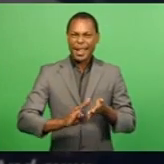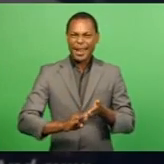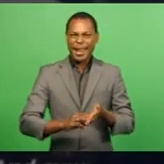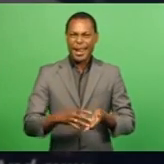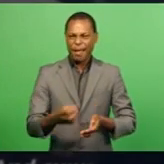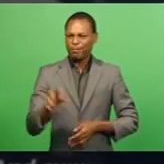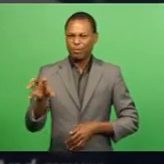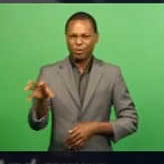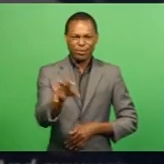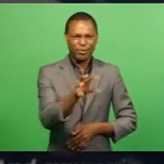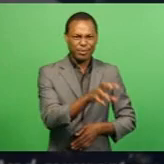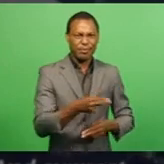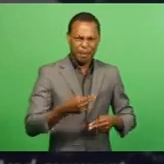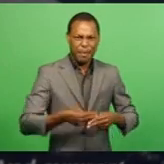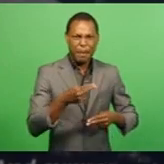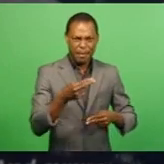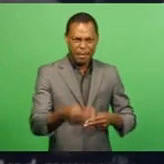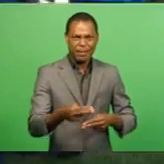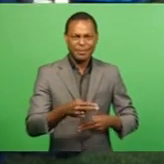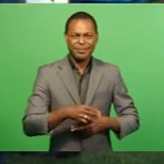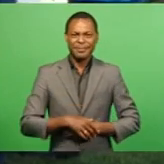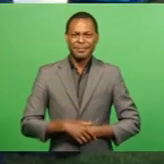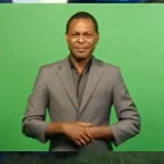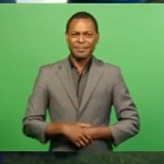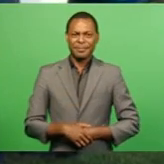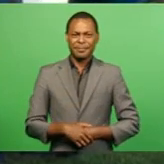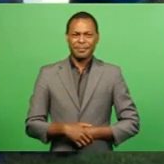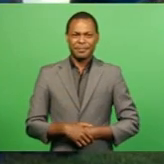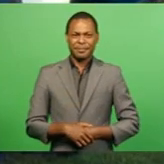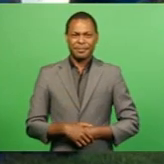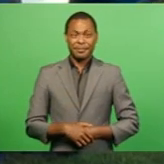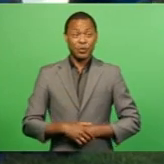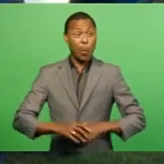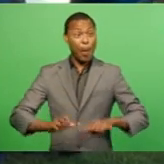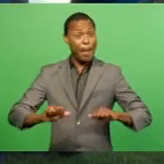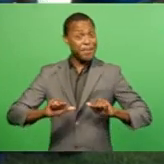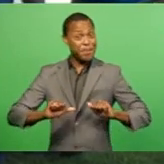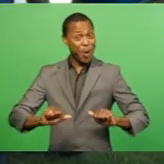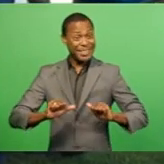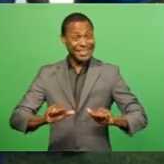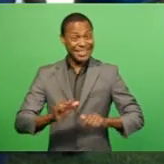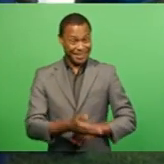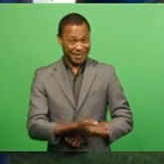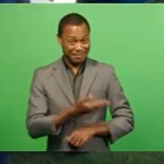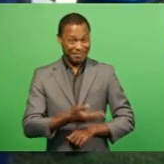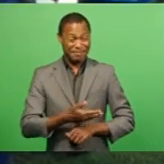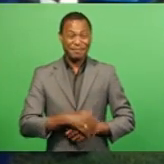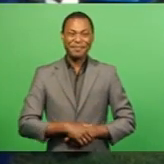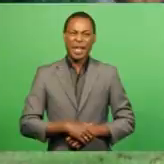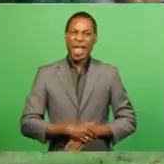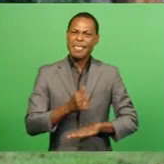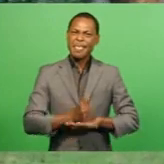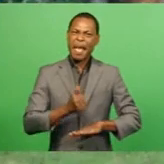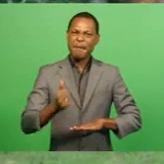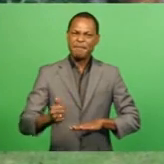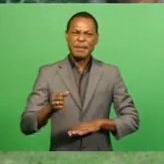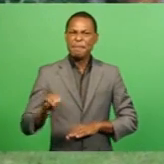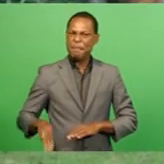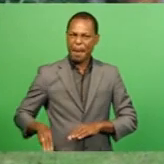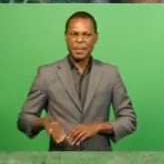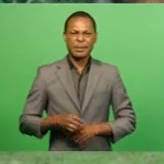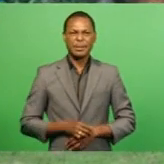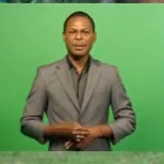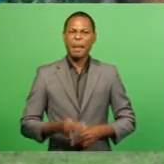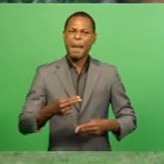services we often take for granted. The president, diplomats and government officials this morning planted more than